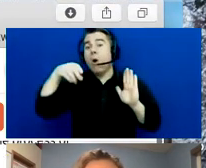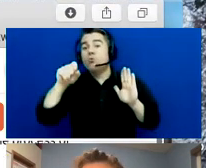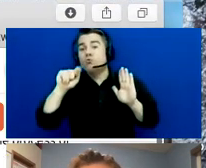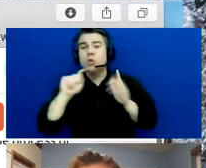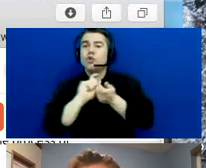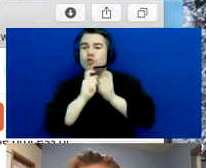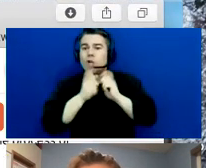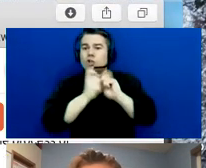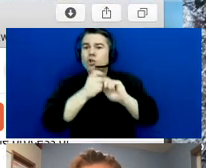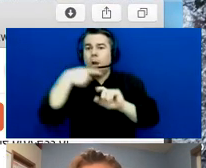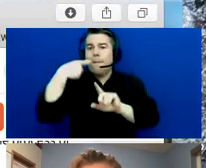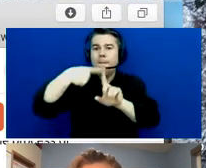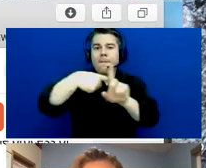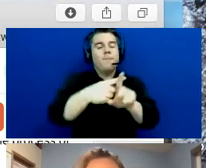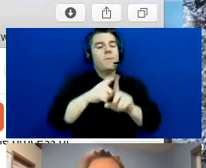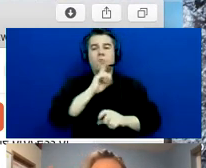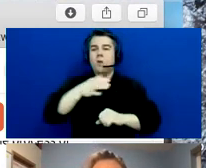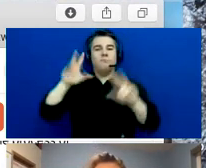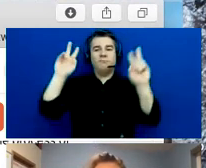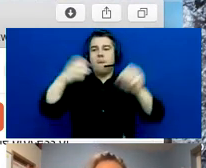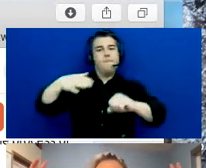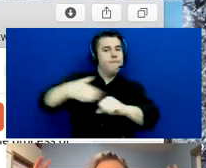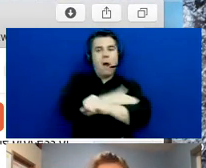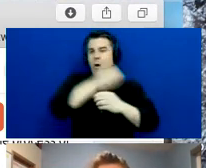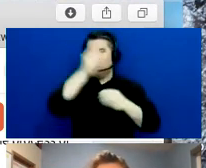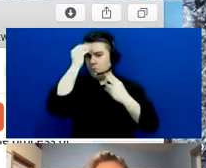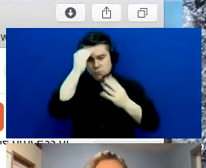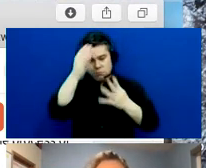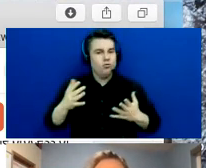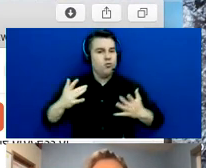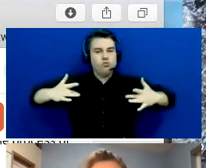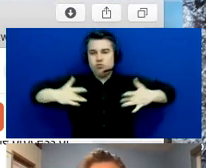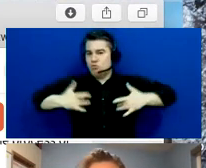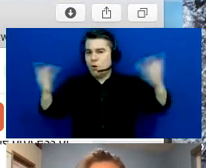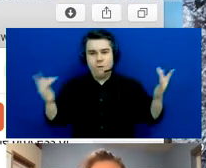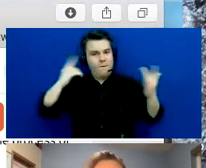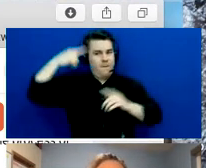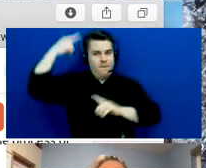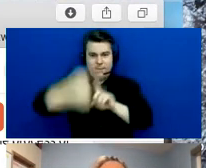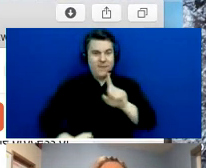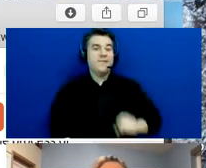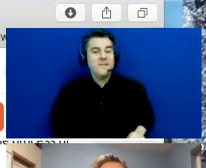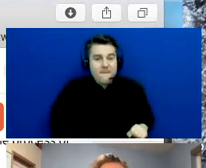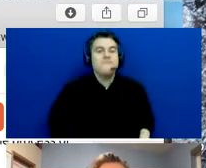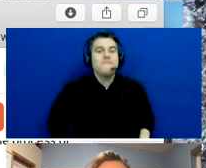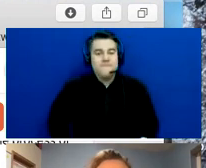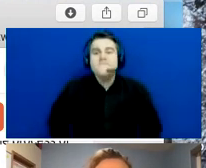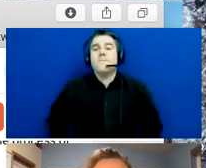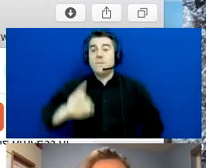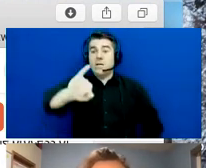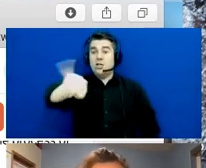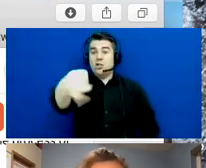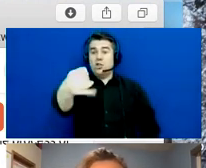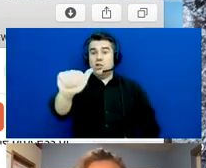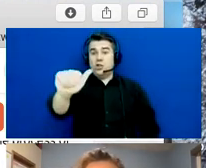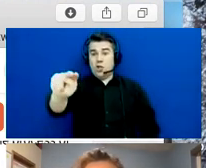your powerhouse of information for what's up for that month. So, January, here's all